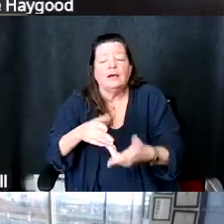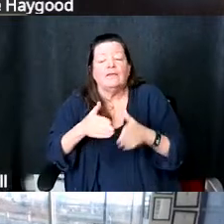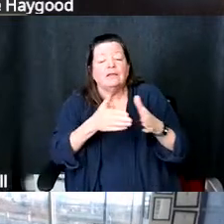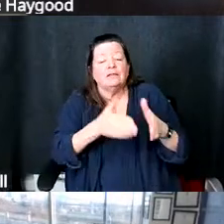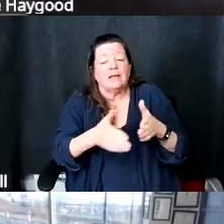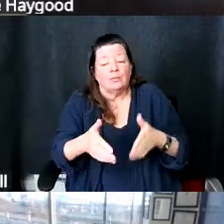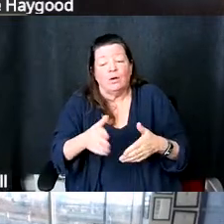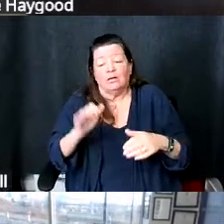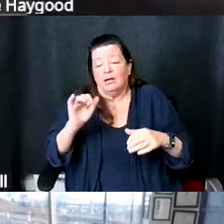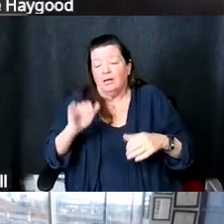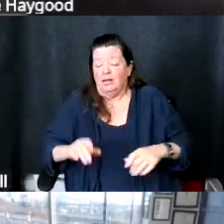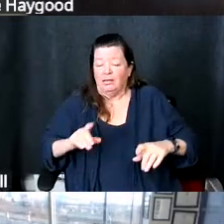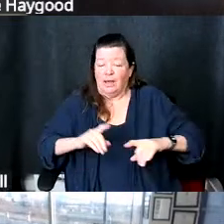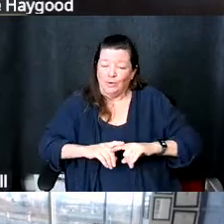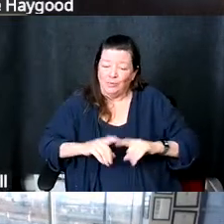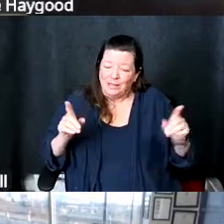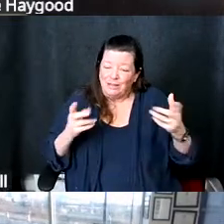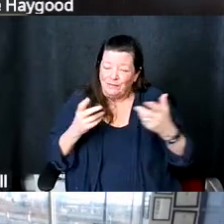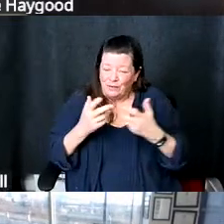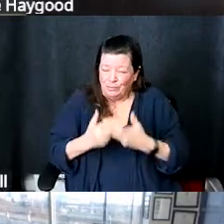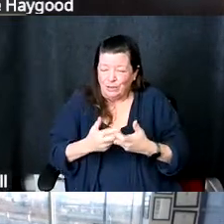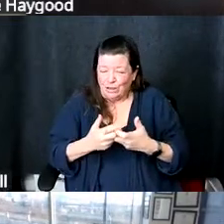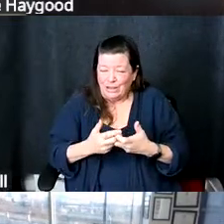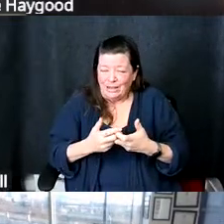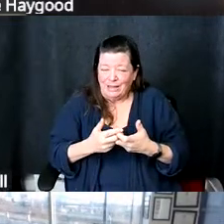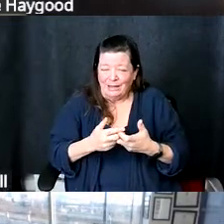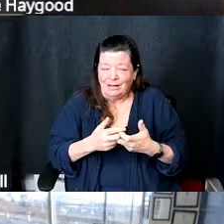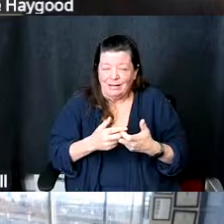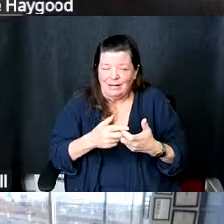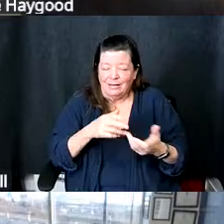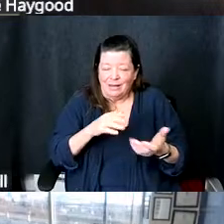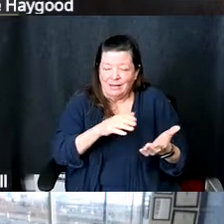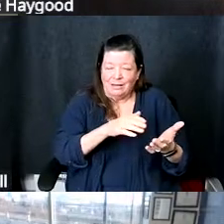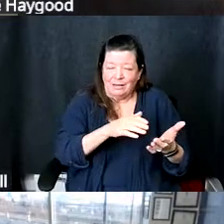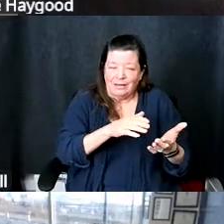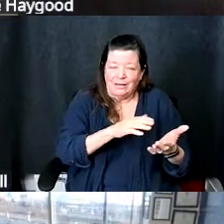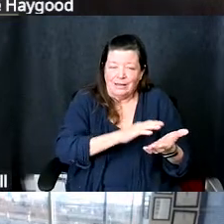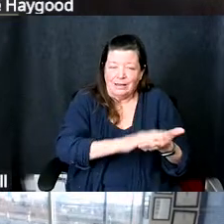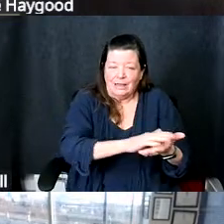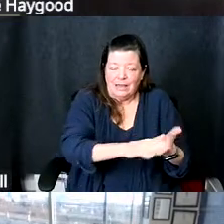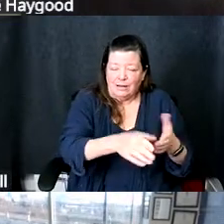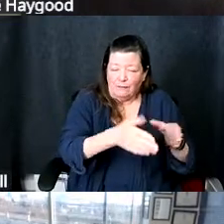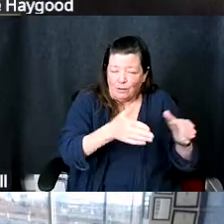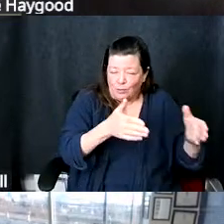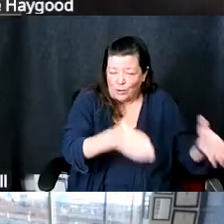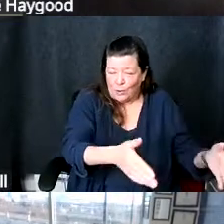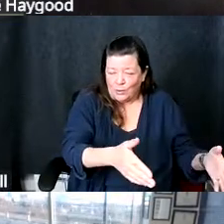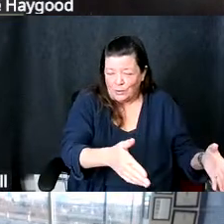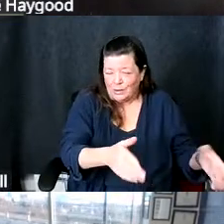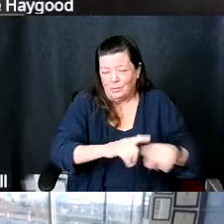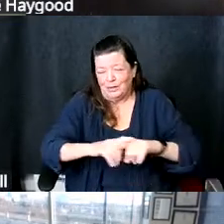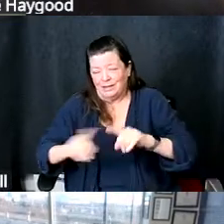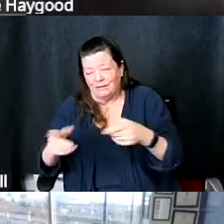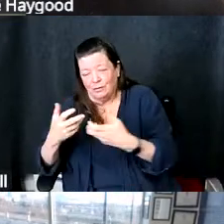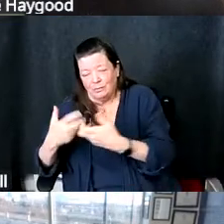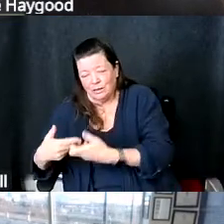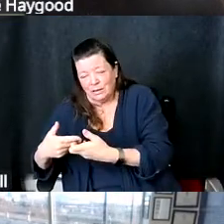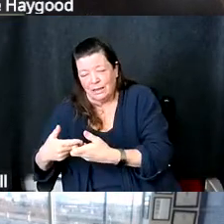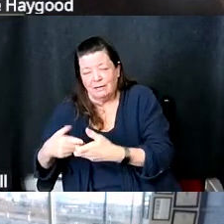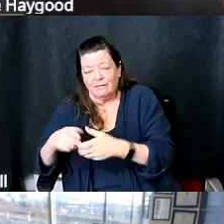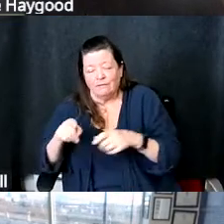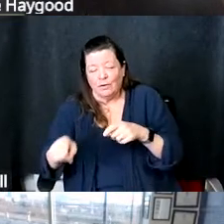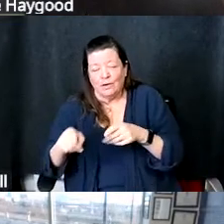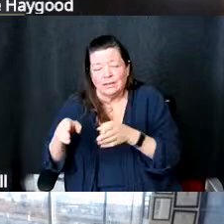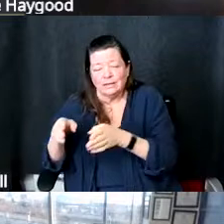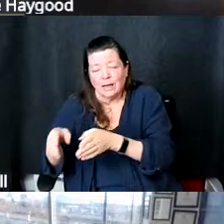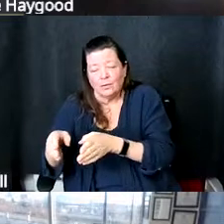be a different machine than the sweeping of the concrete roadway and such. But